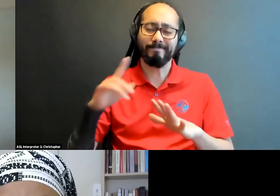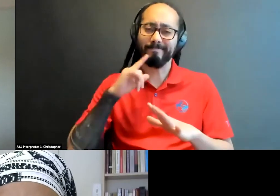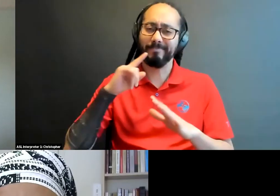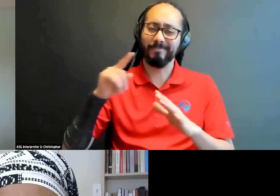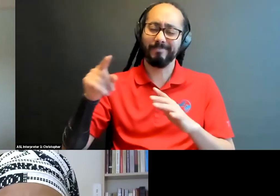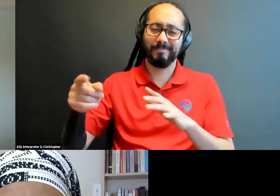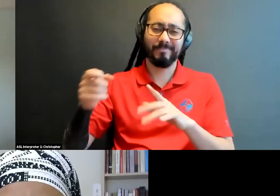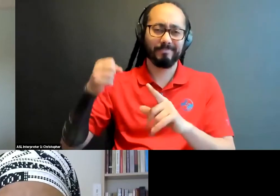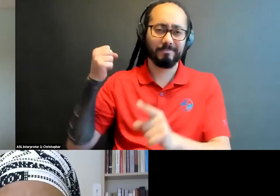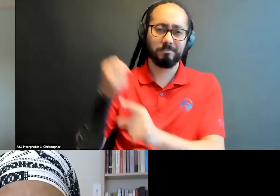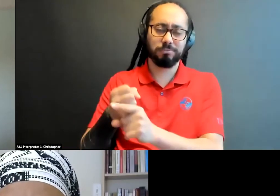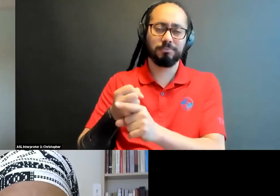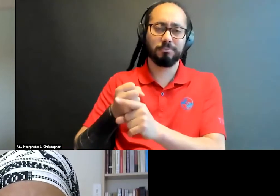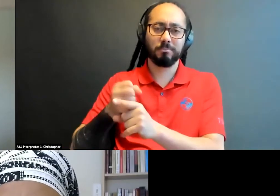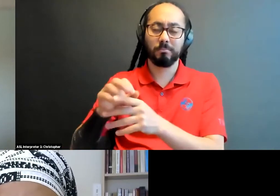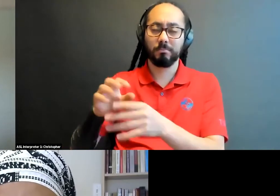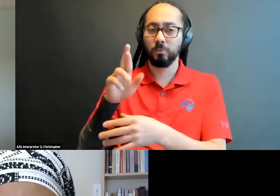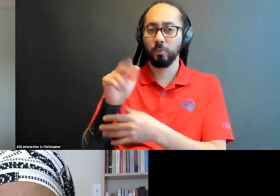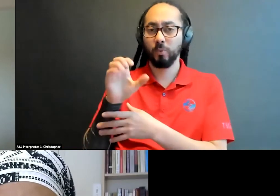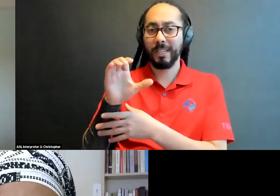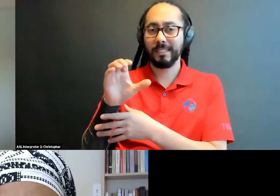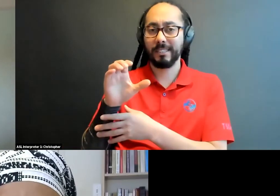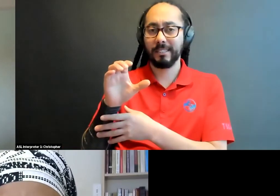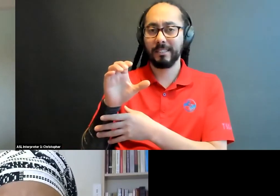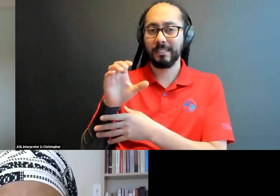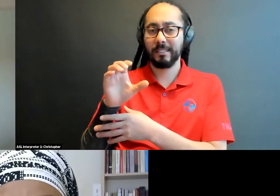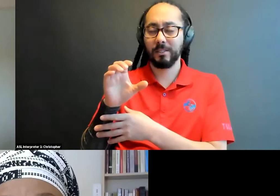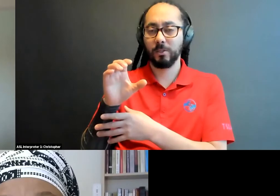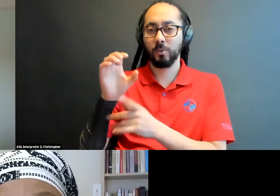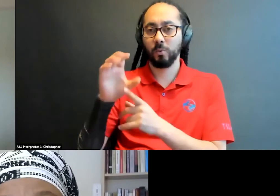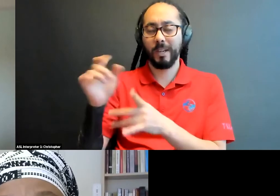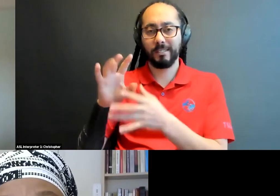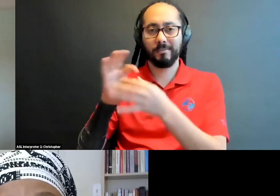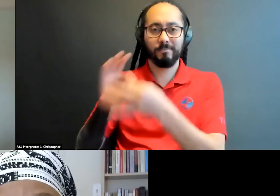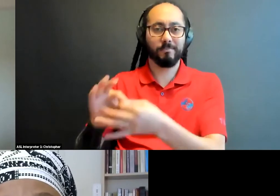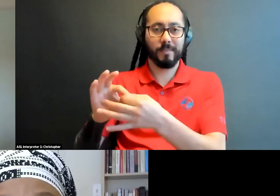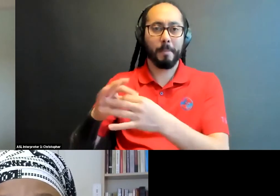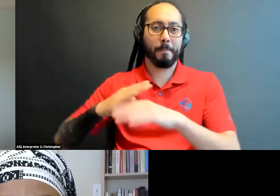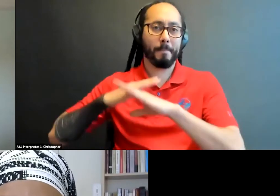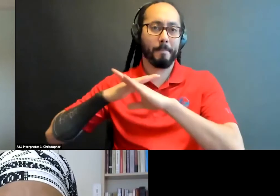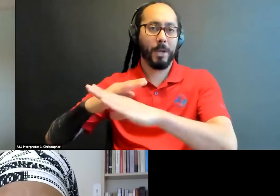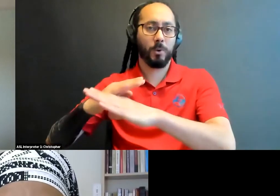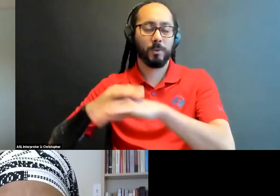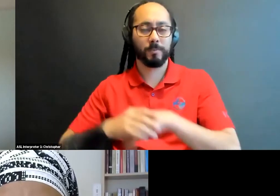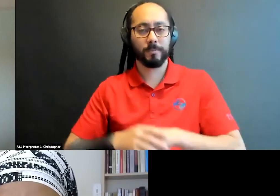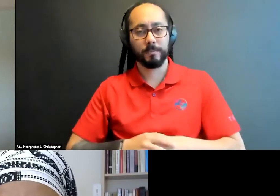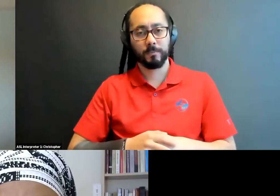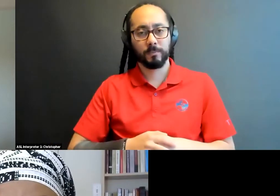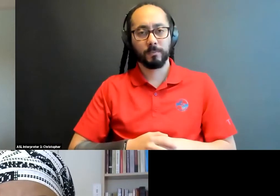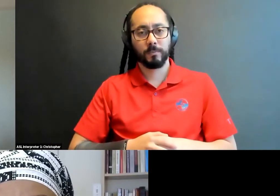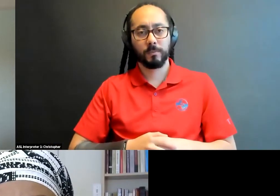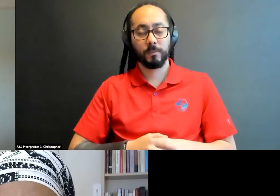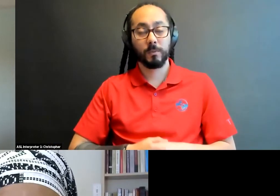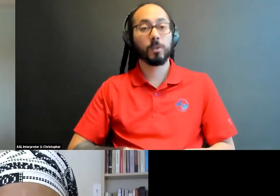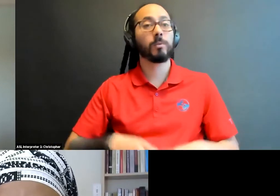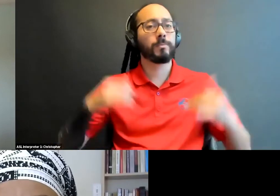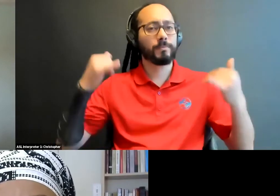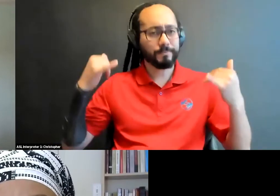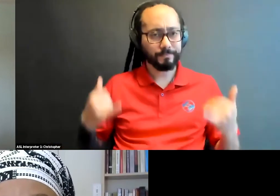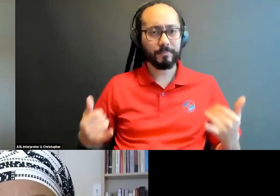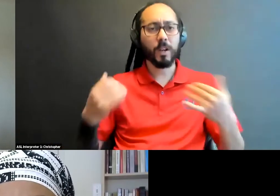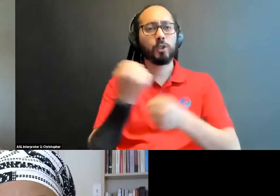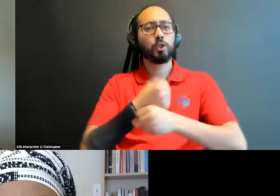systemic race-based barriers. And so when the movements for social justice,